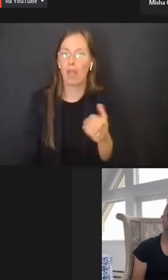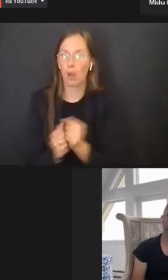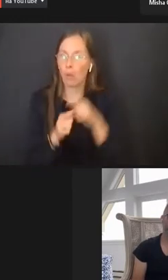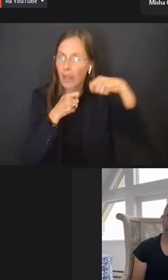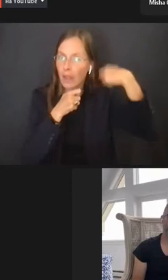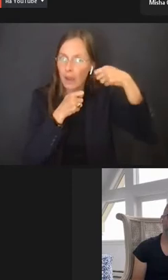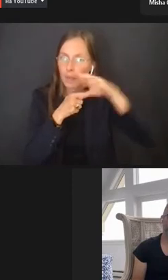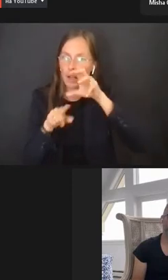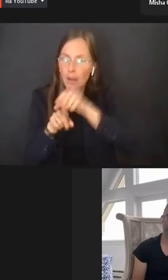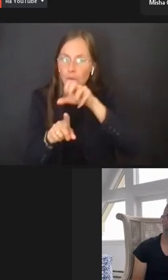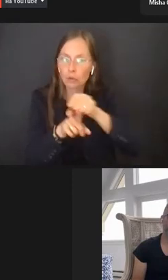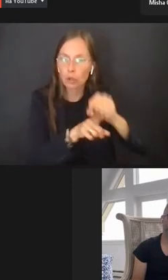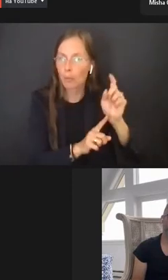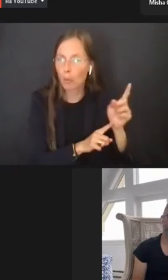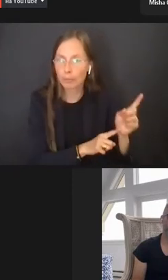capturing moments.